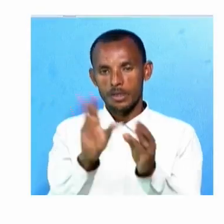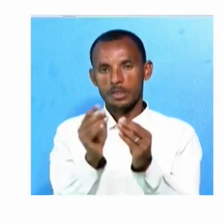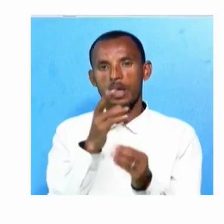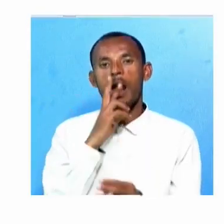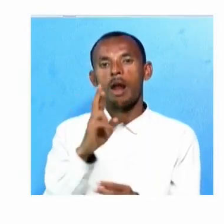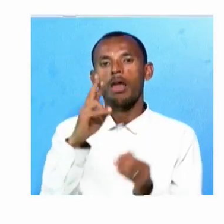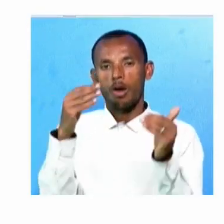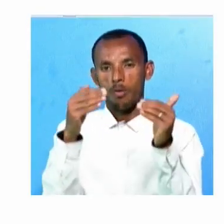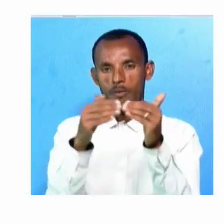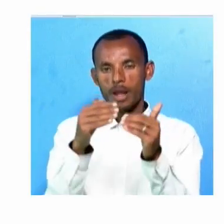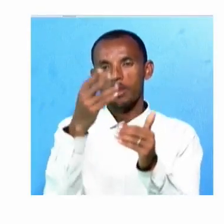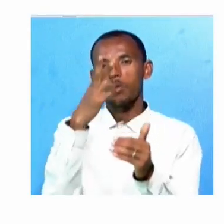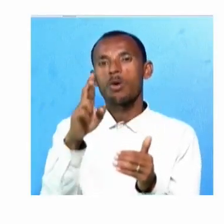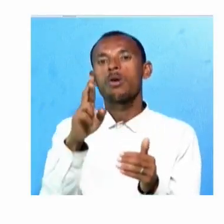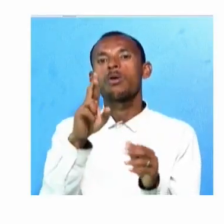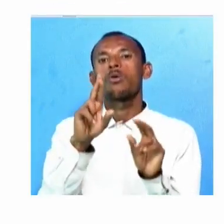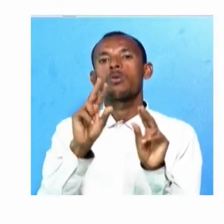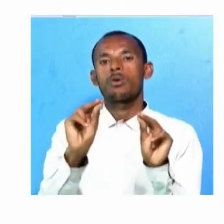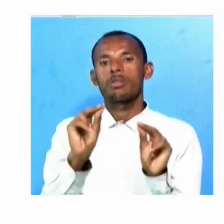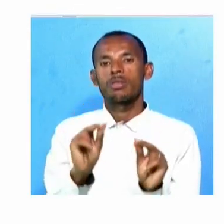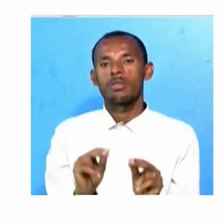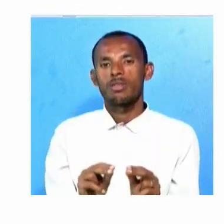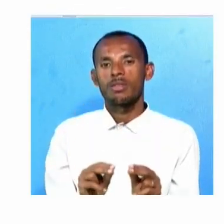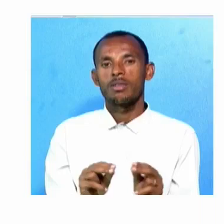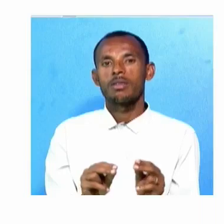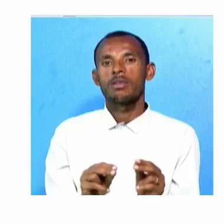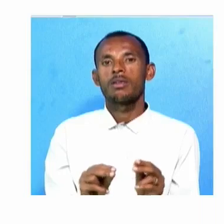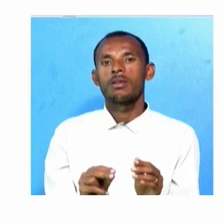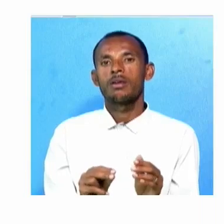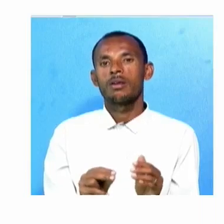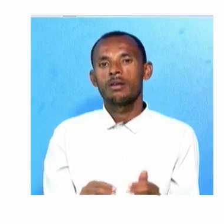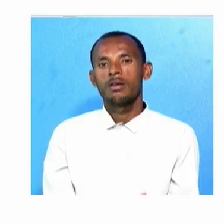are equivalent or not.